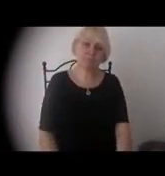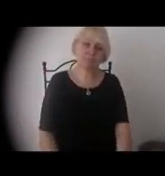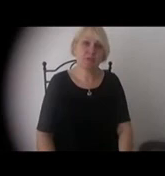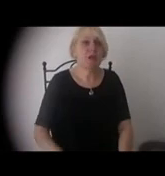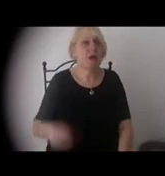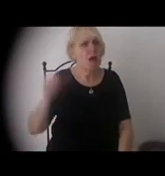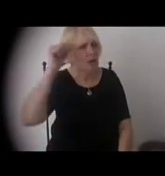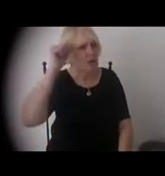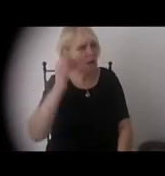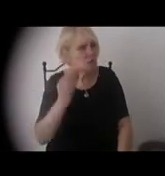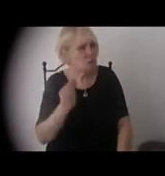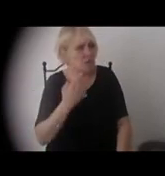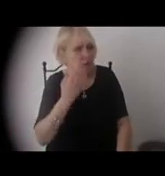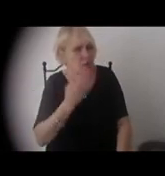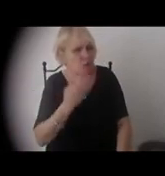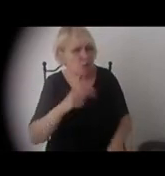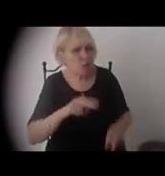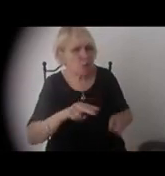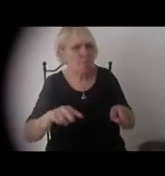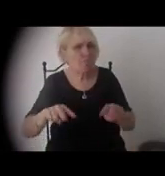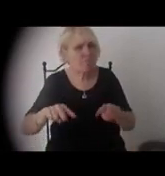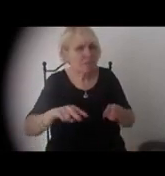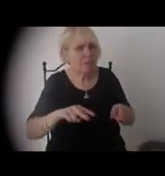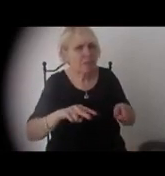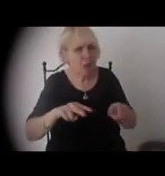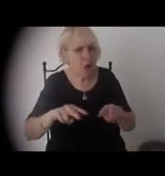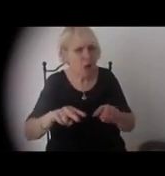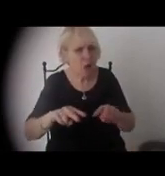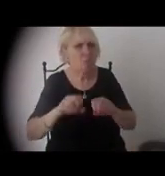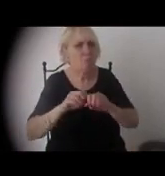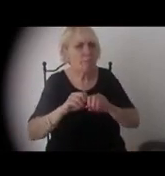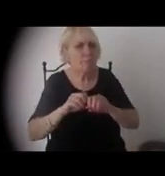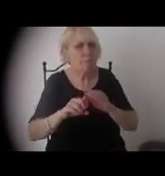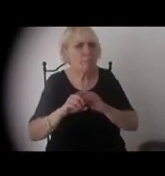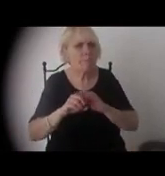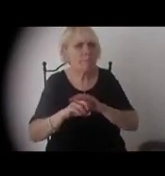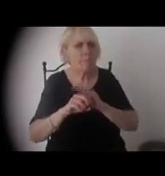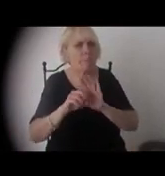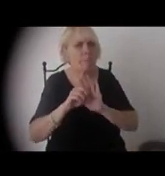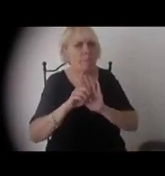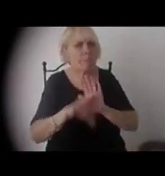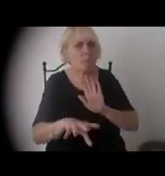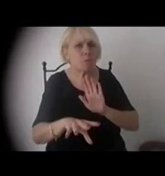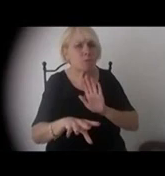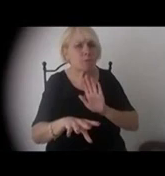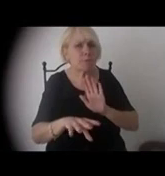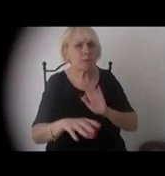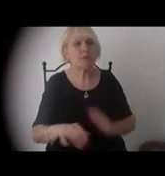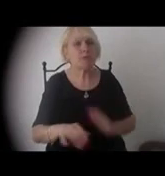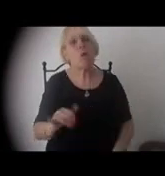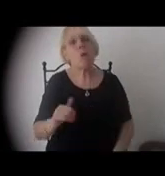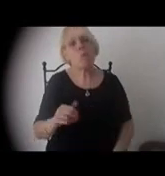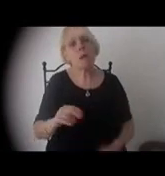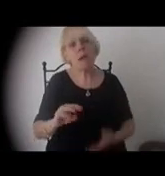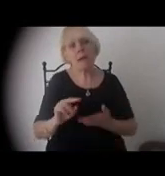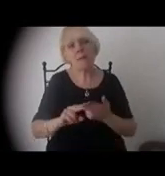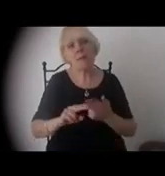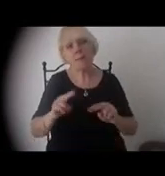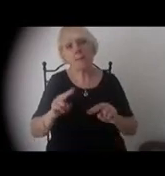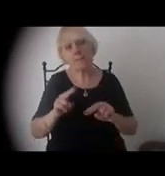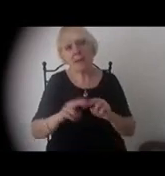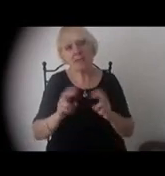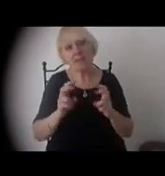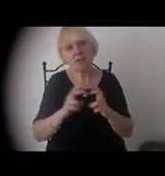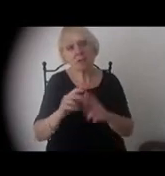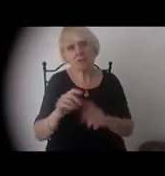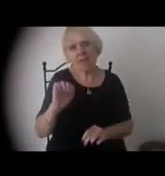videos posted of their school and lessons and what things are going to be like. So again, maybe parents contact schools to find out what resources there are